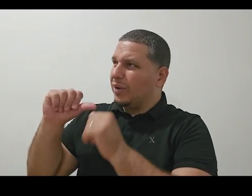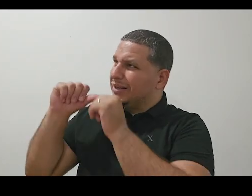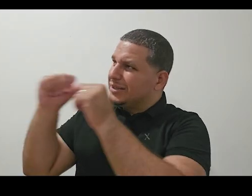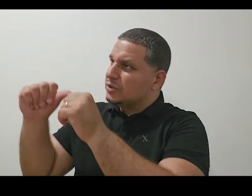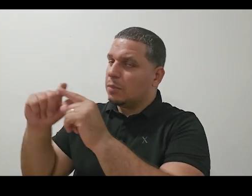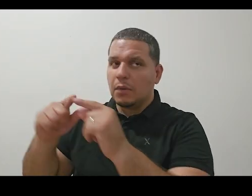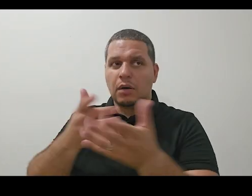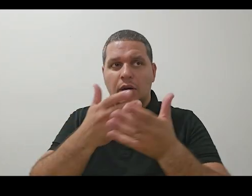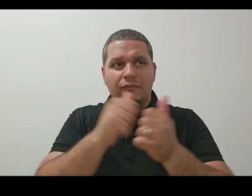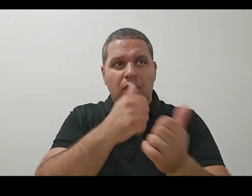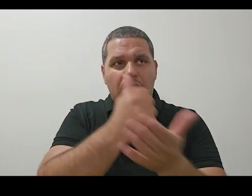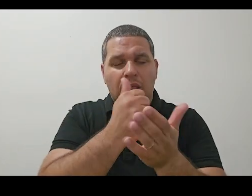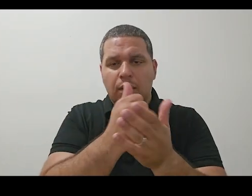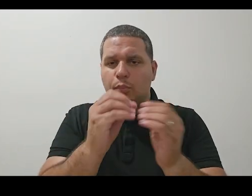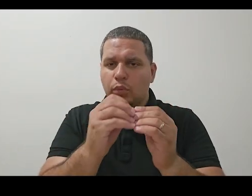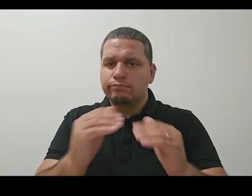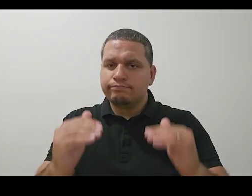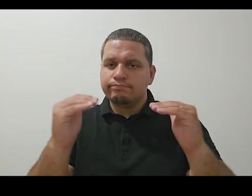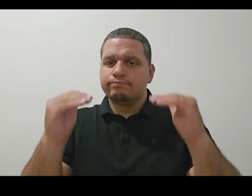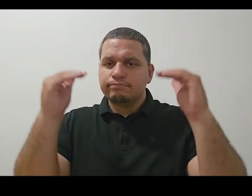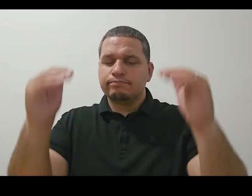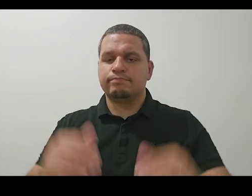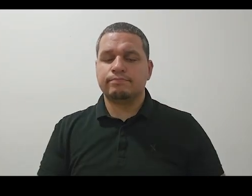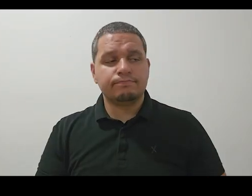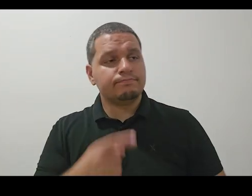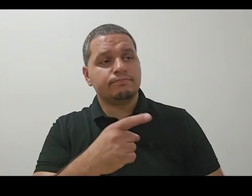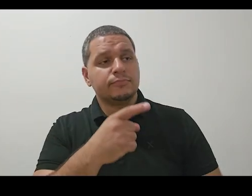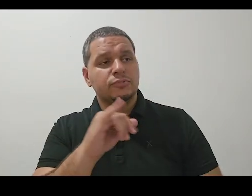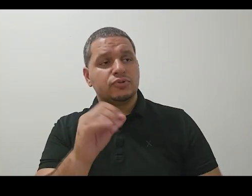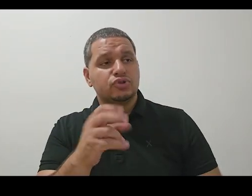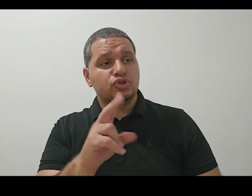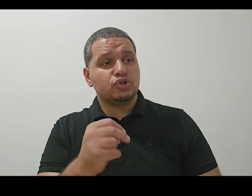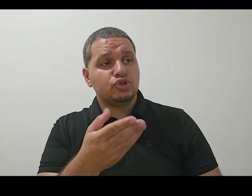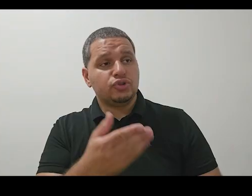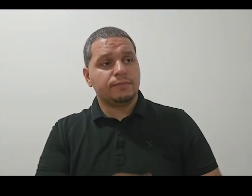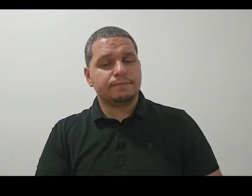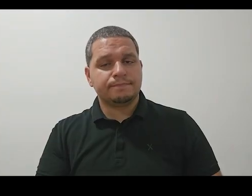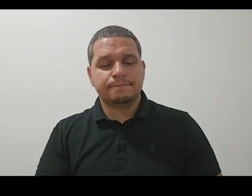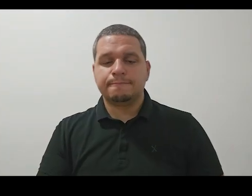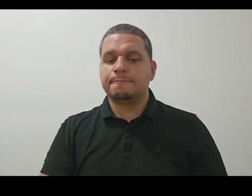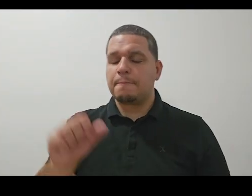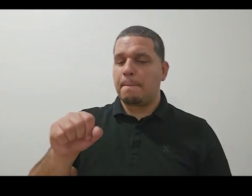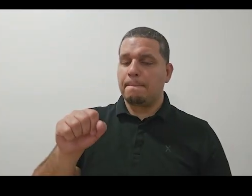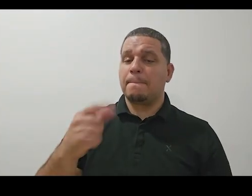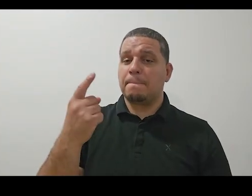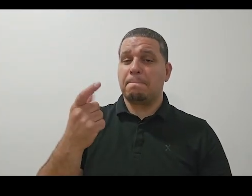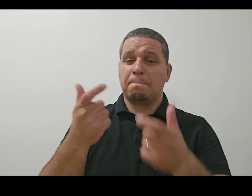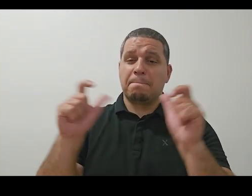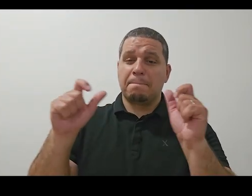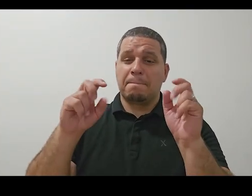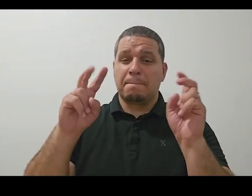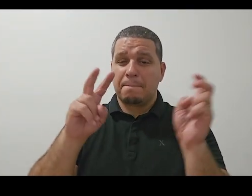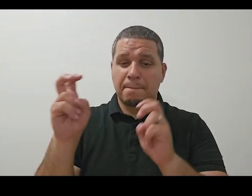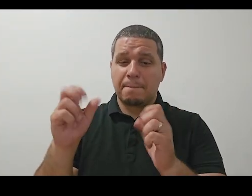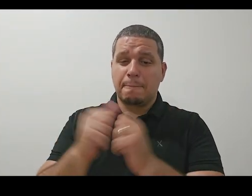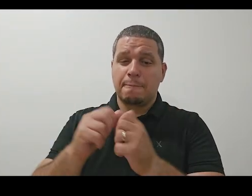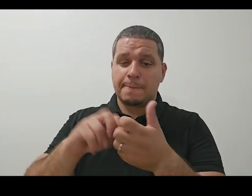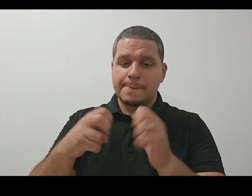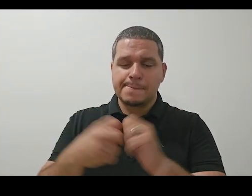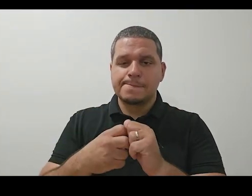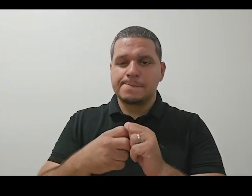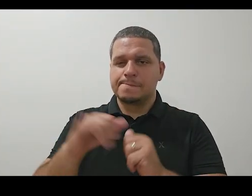and keep advancing. John? I tell you, one of the biggest issues or problems